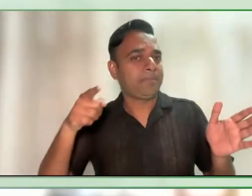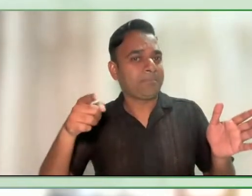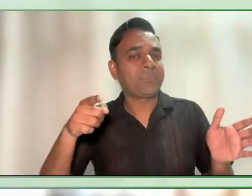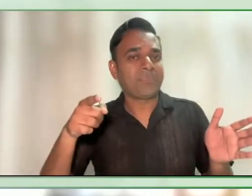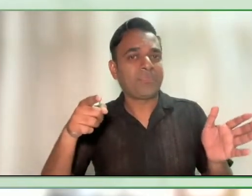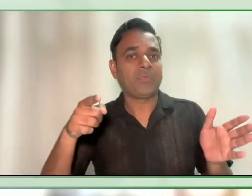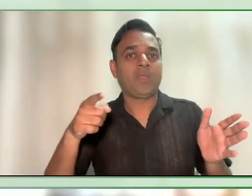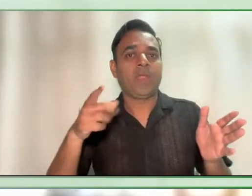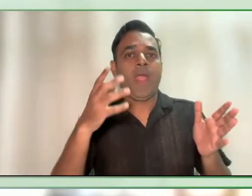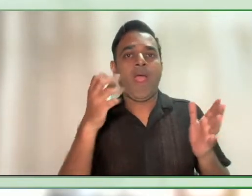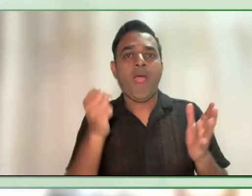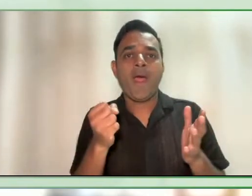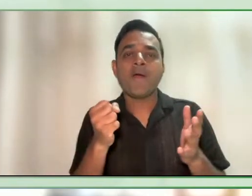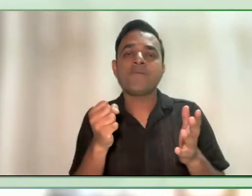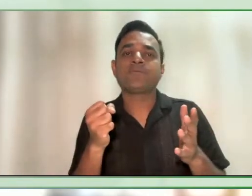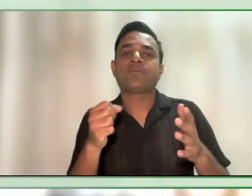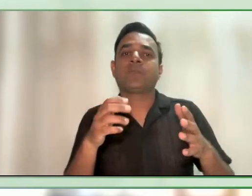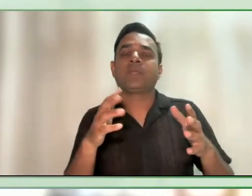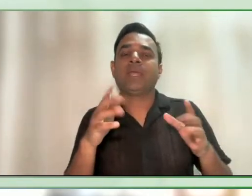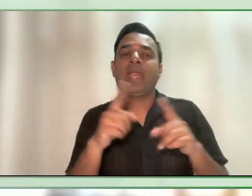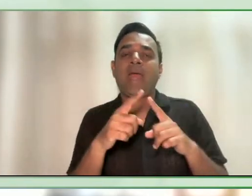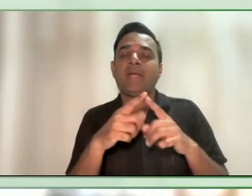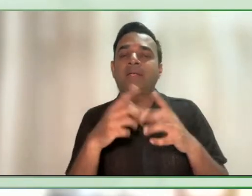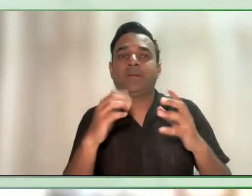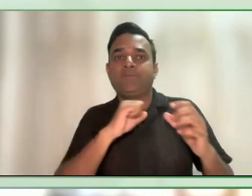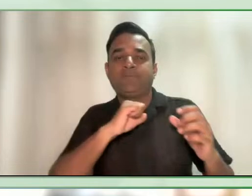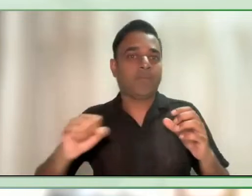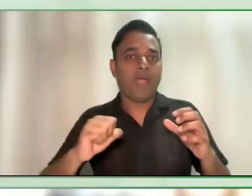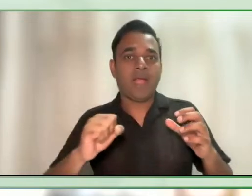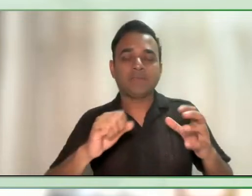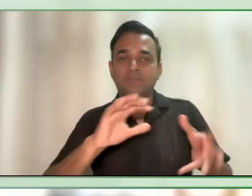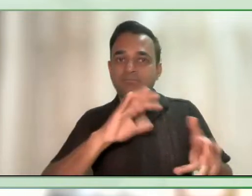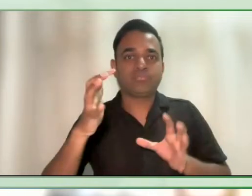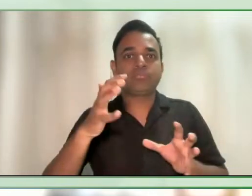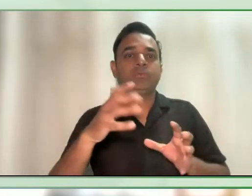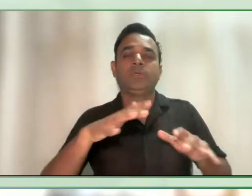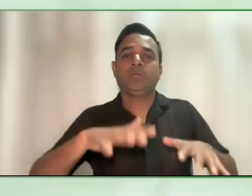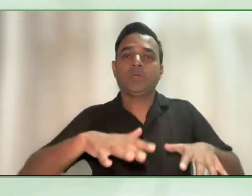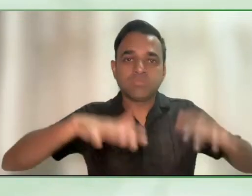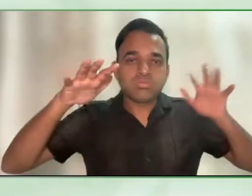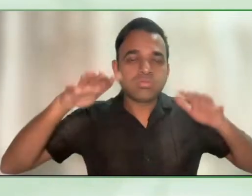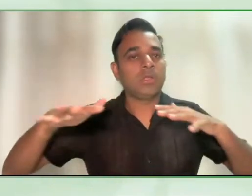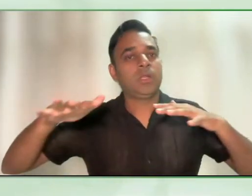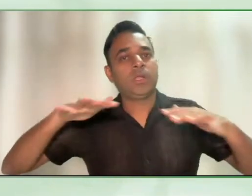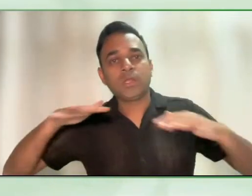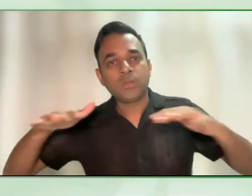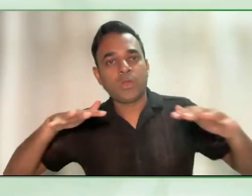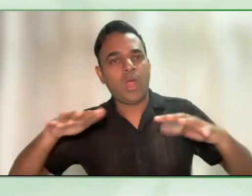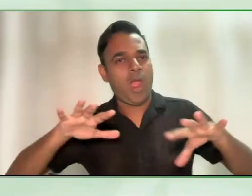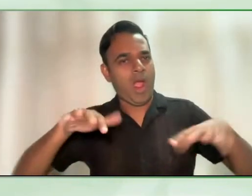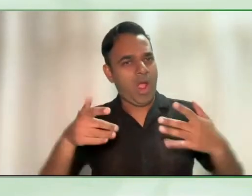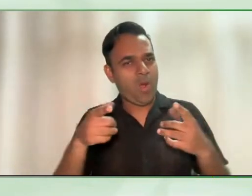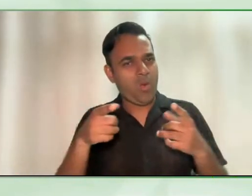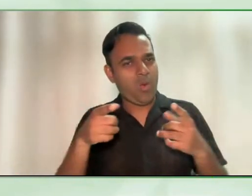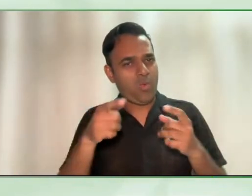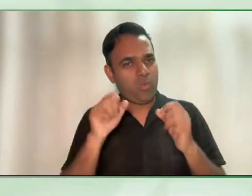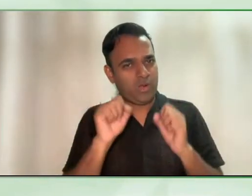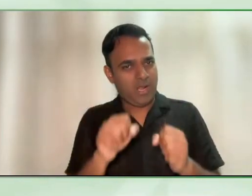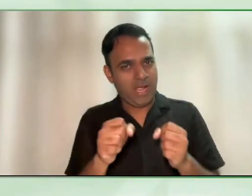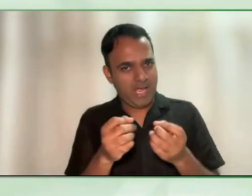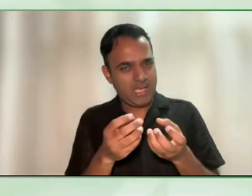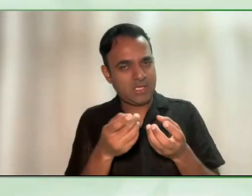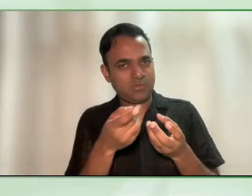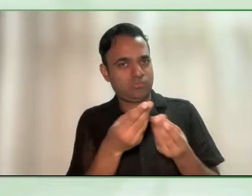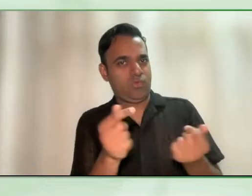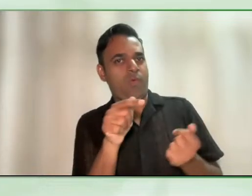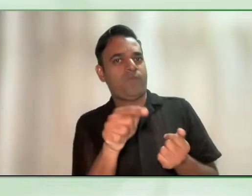added layer of difficulty in the problem solving? You're entirely correct, Tom, to point out that